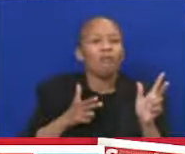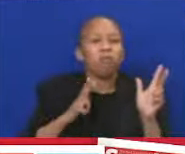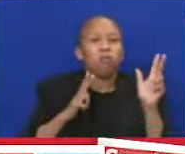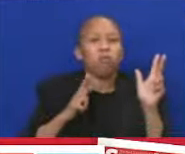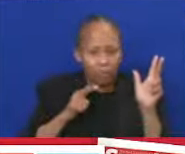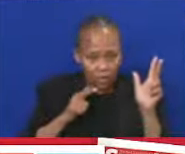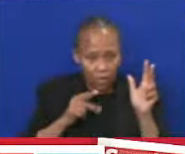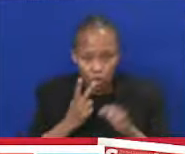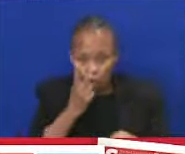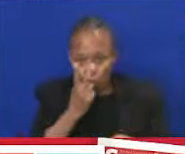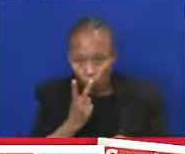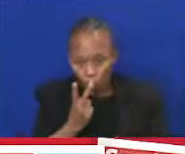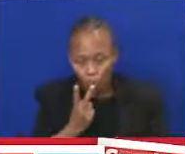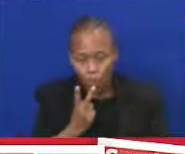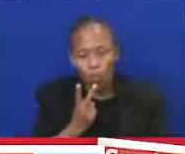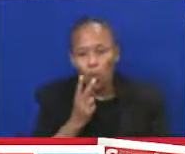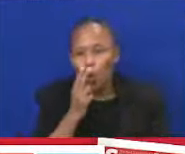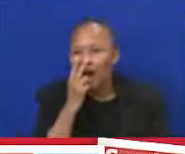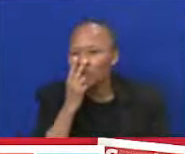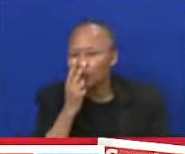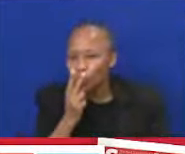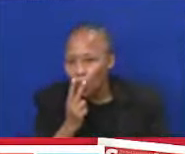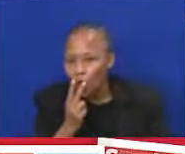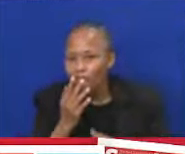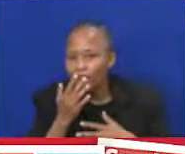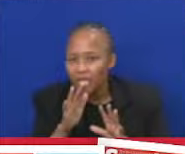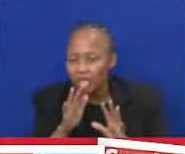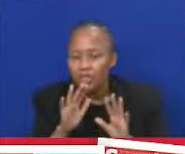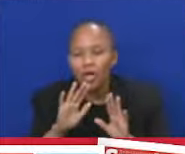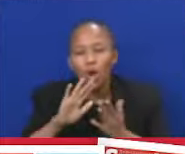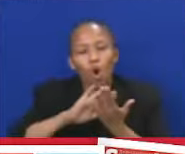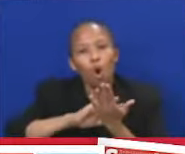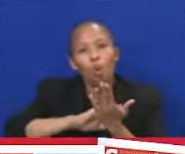were propped against the wall in the same room.